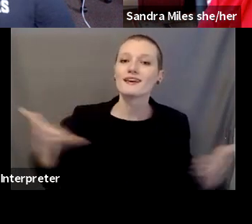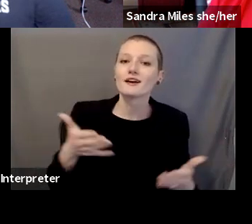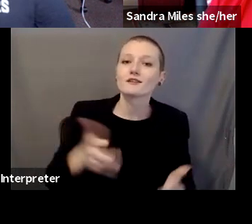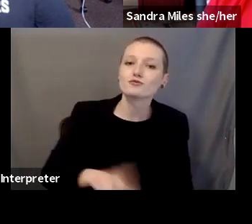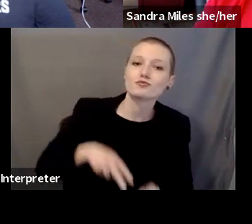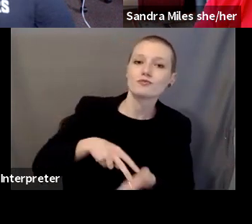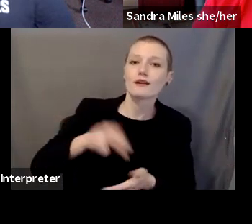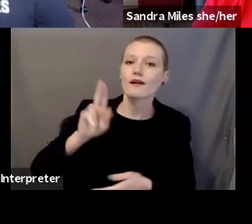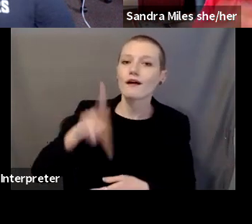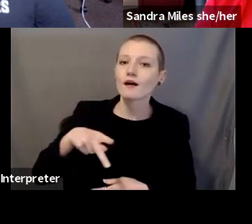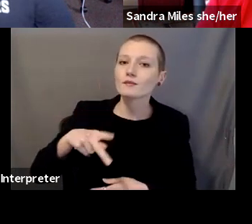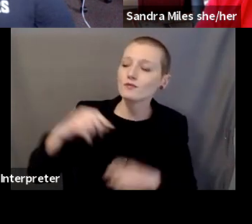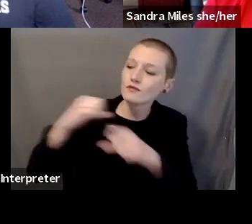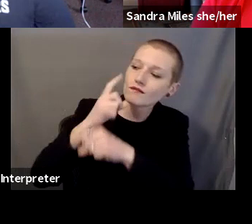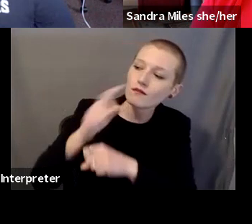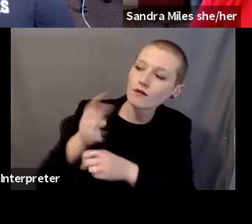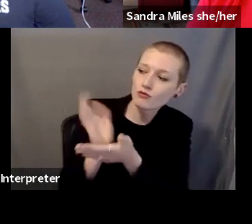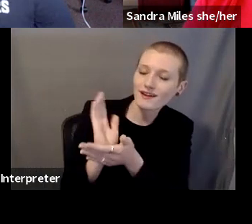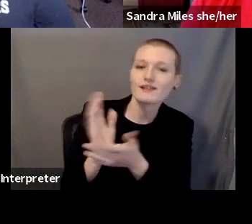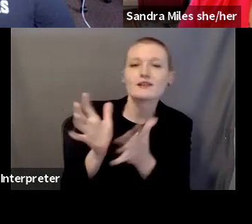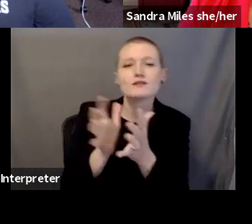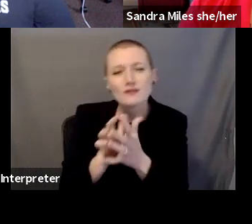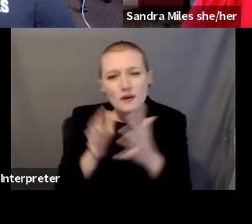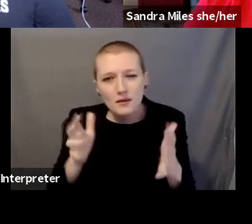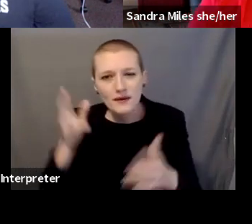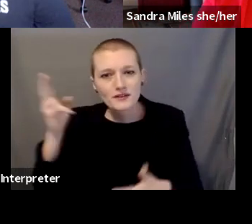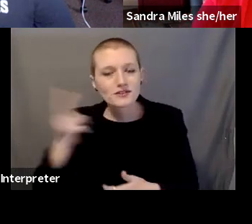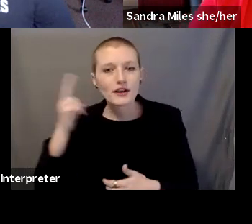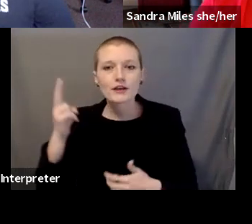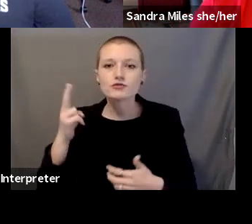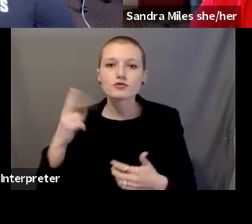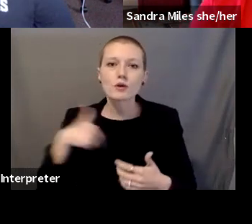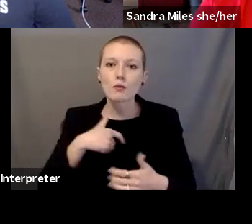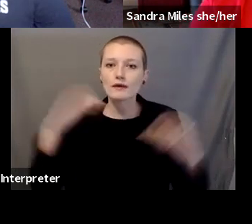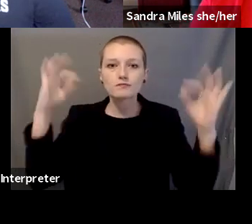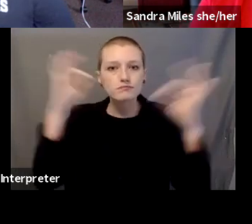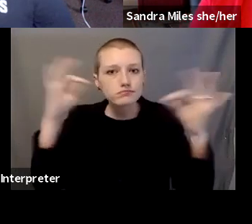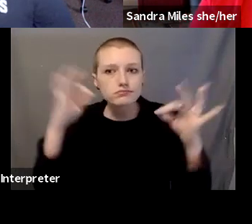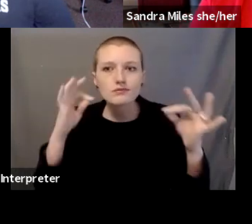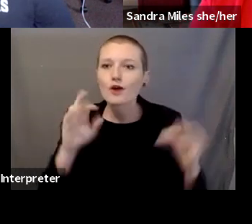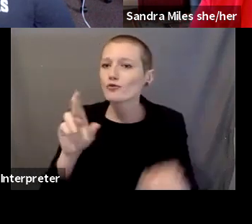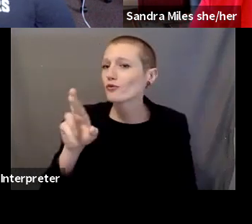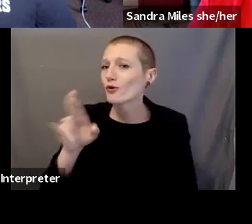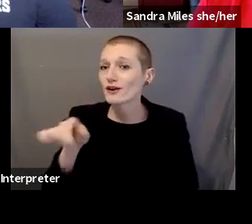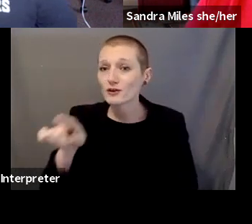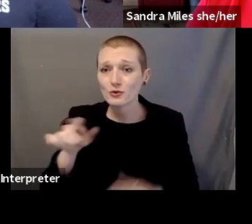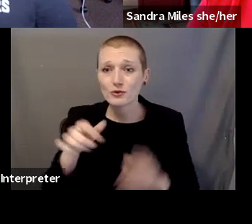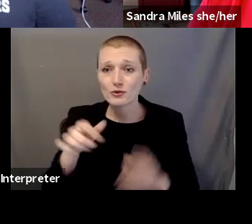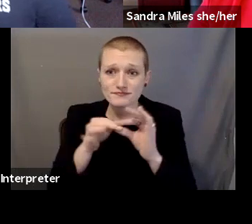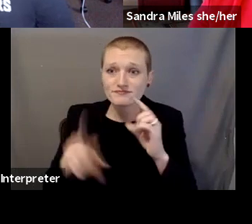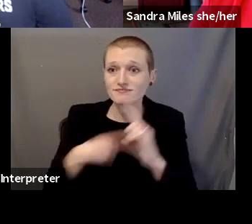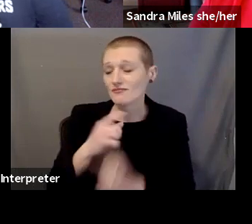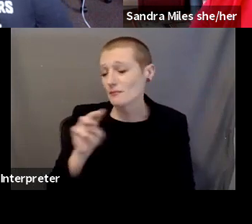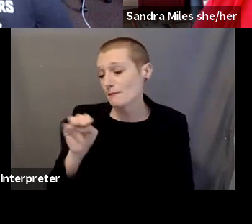so much history that goes unknown and of course, Rory, everything you talked about with the media